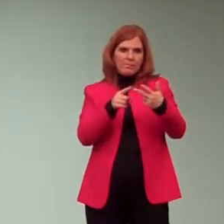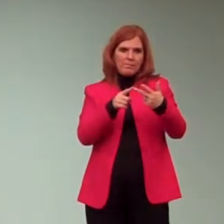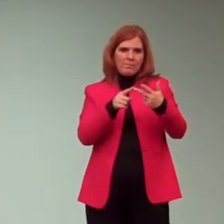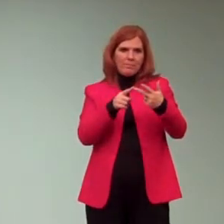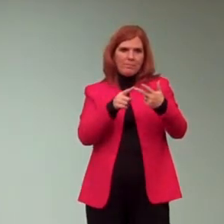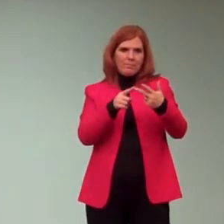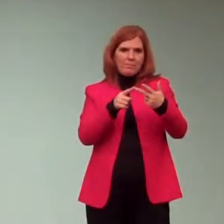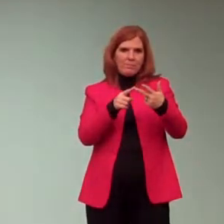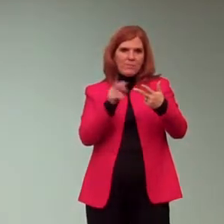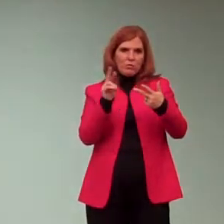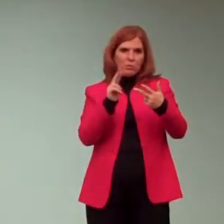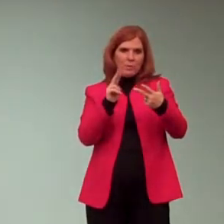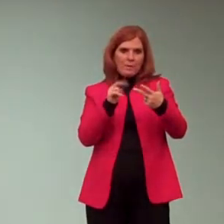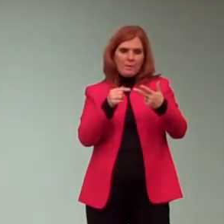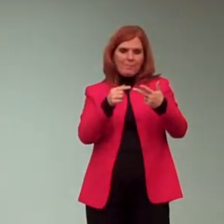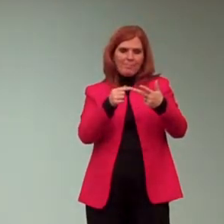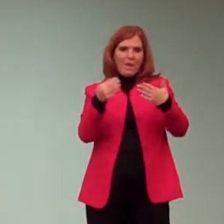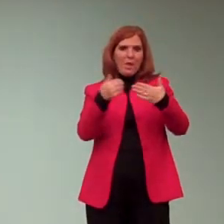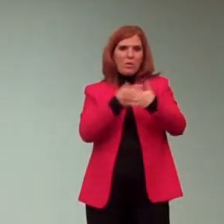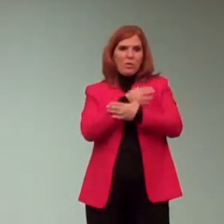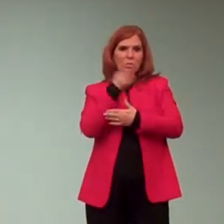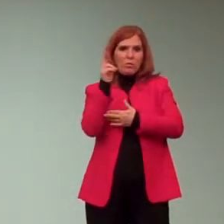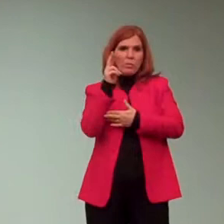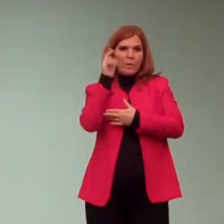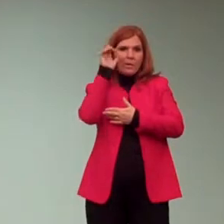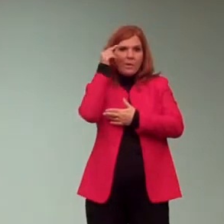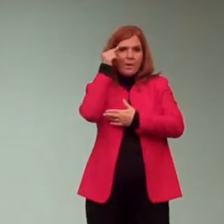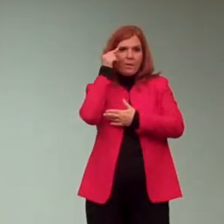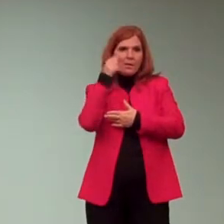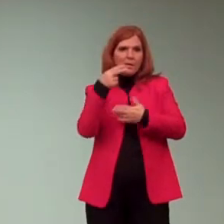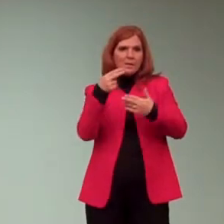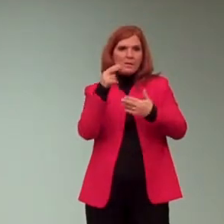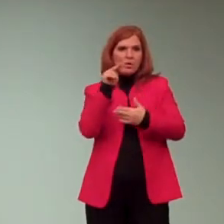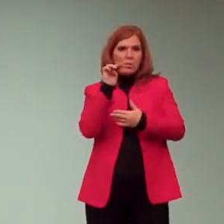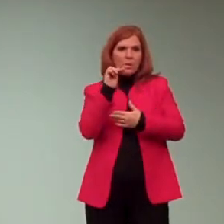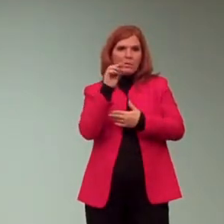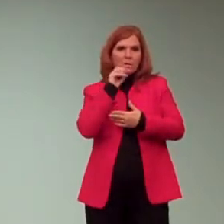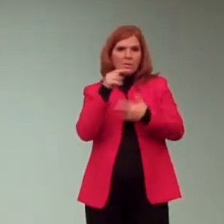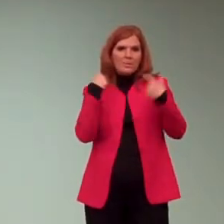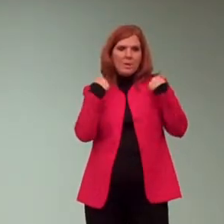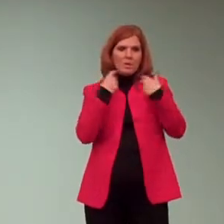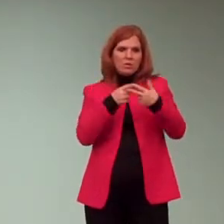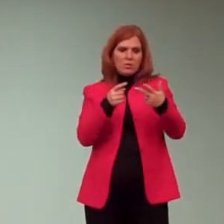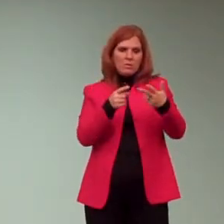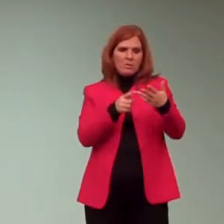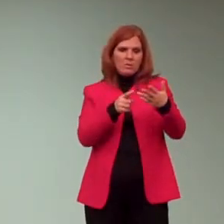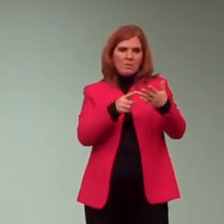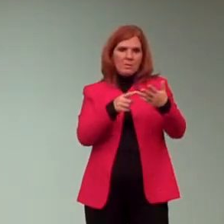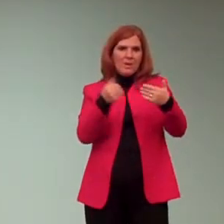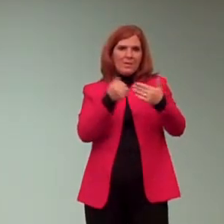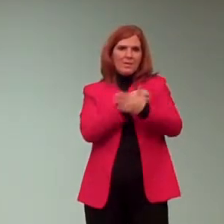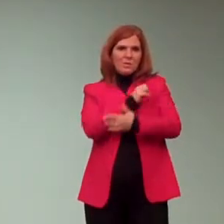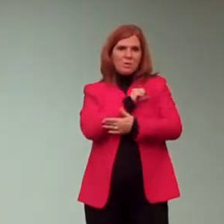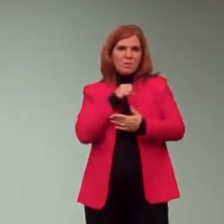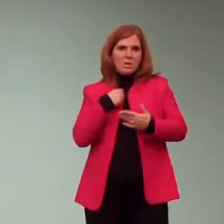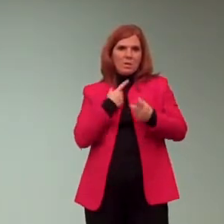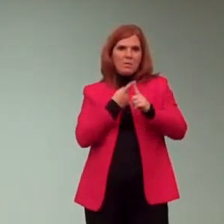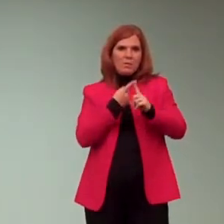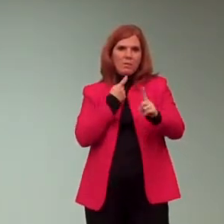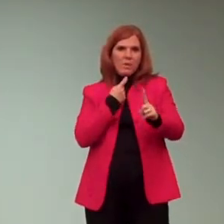He's a Republican. The new Republican governor of New Mexico is Hispanic. The new senator from